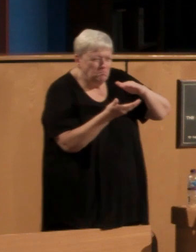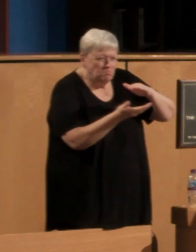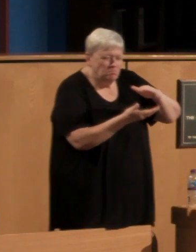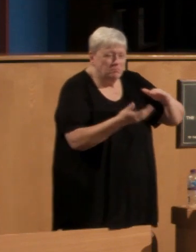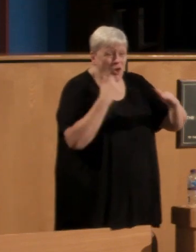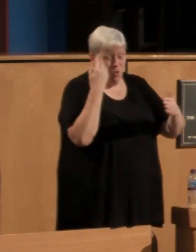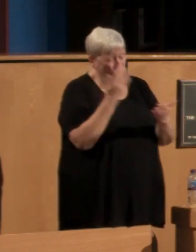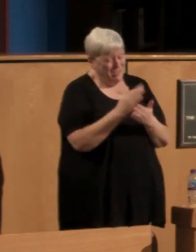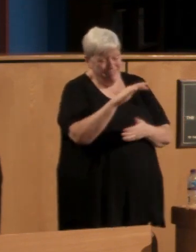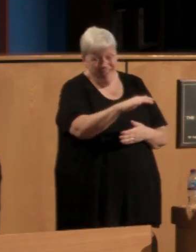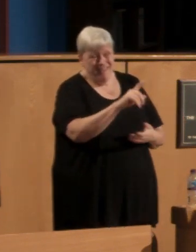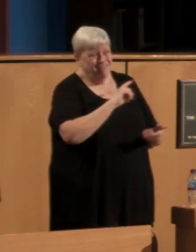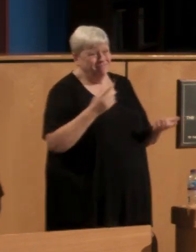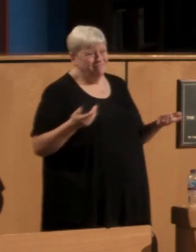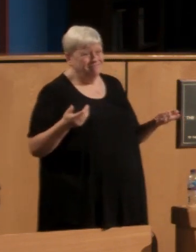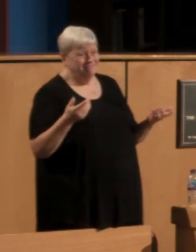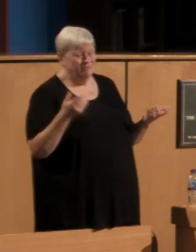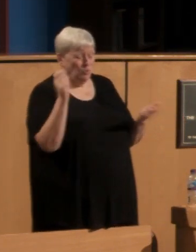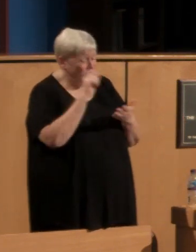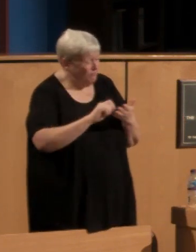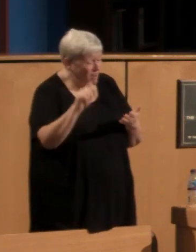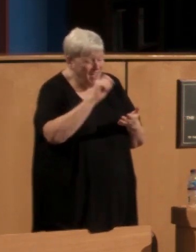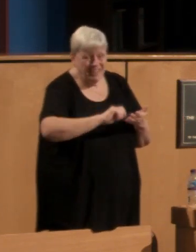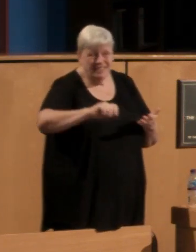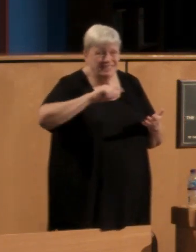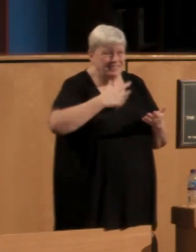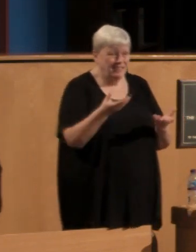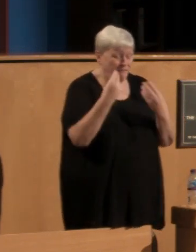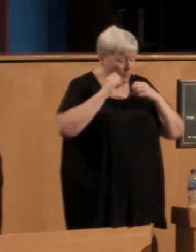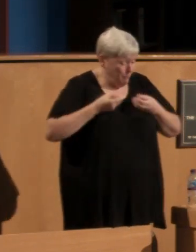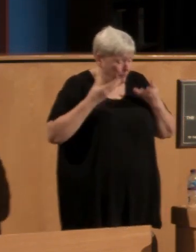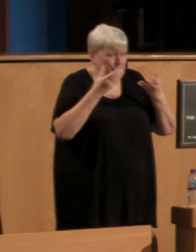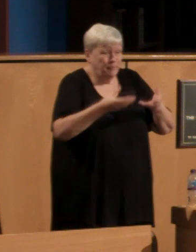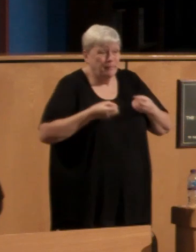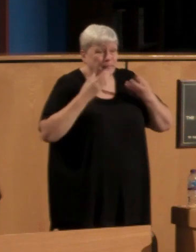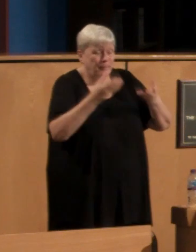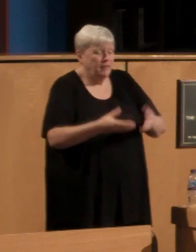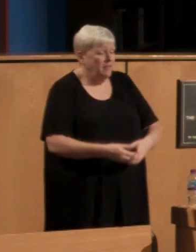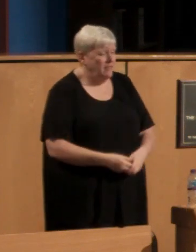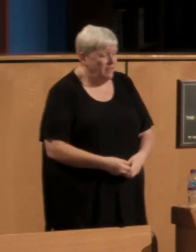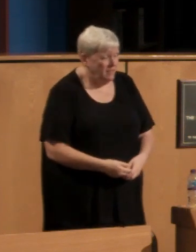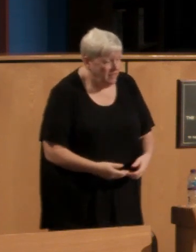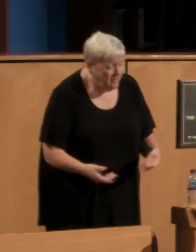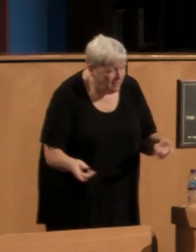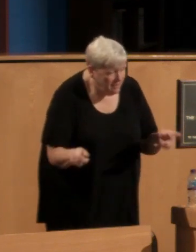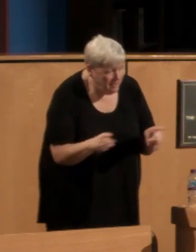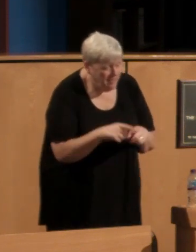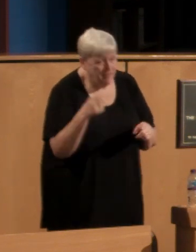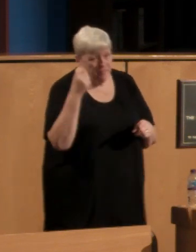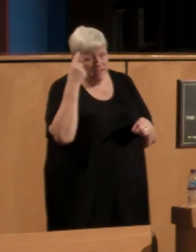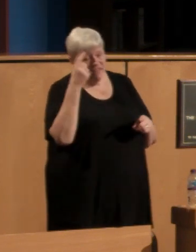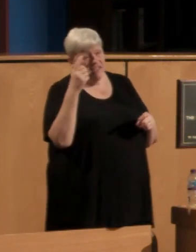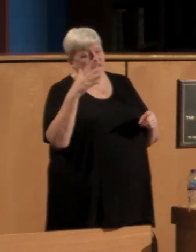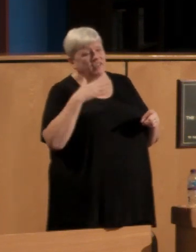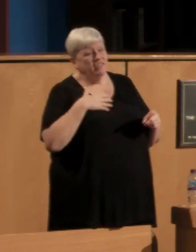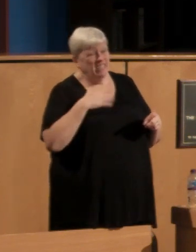be there, because what you write ultimately can only come from you. I do like the idea that inherently horror is